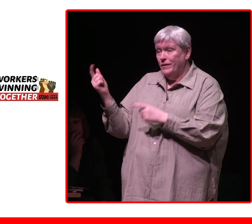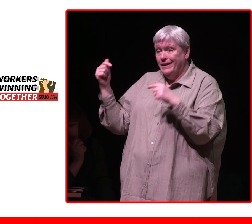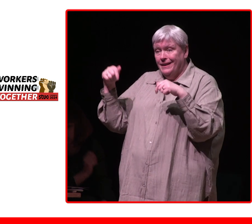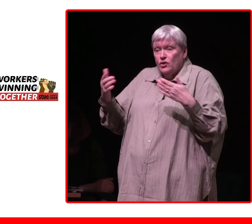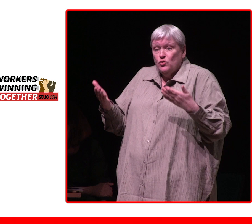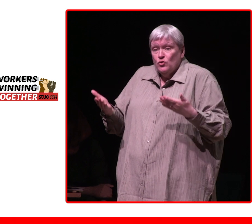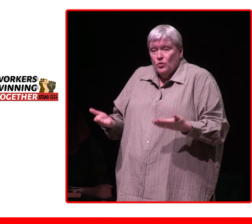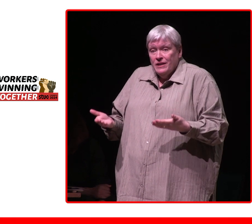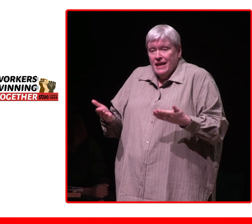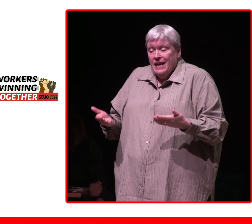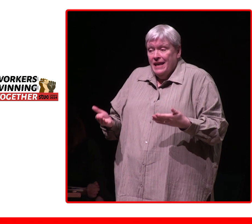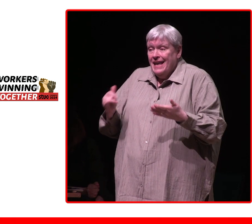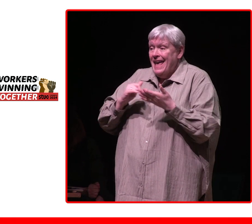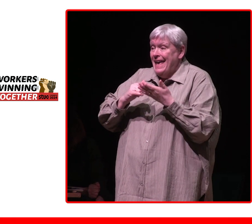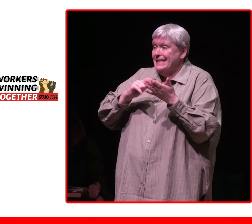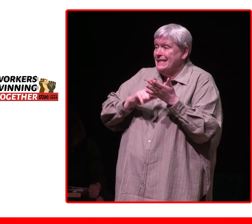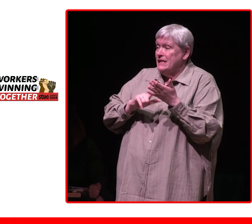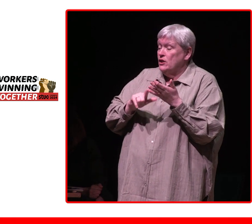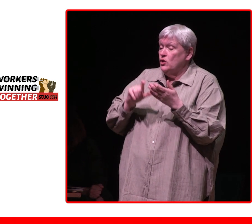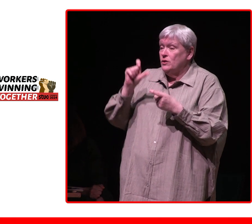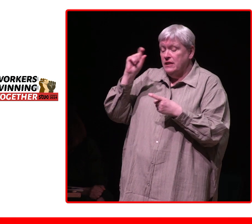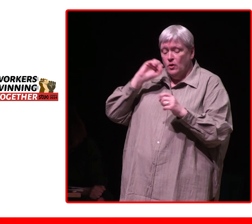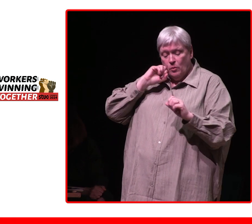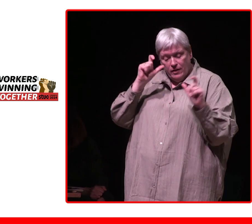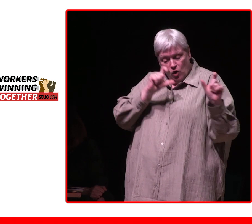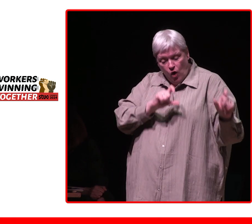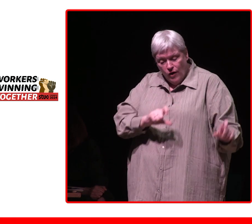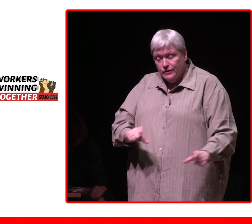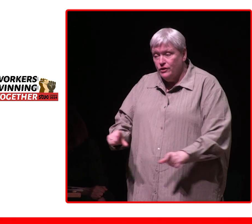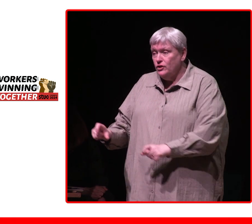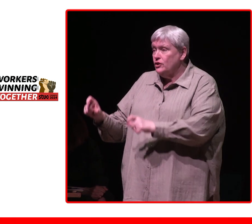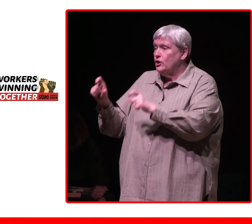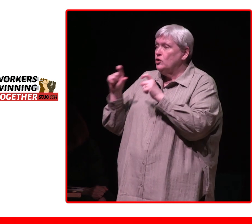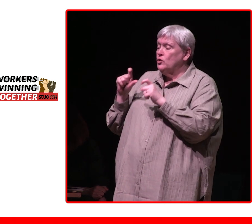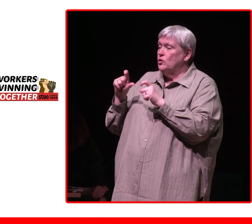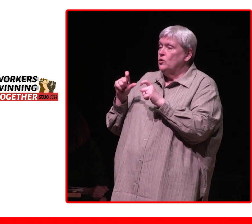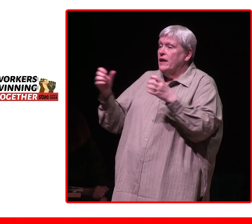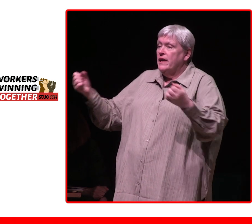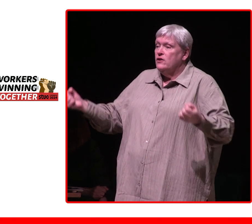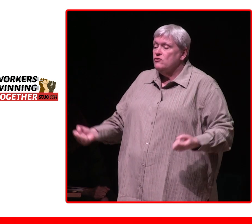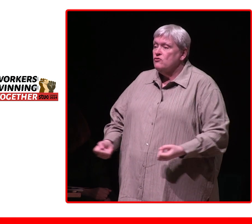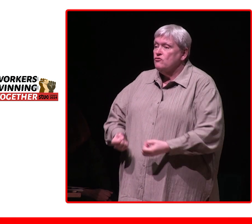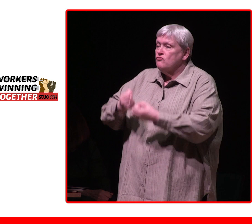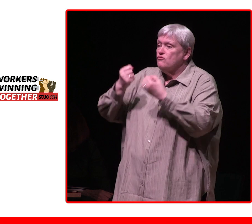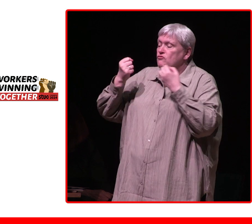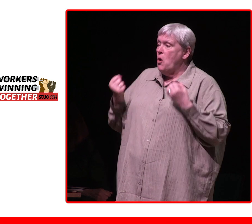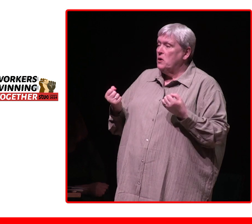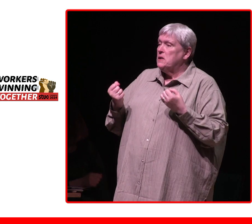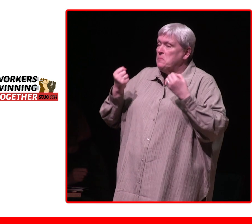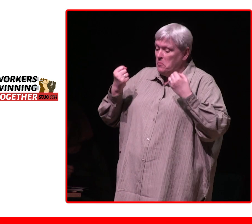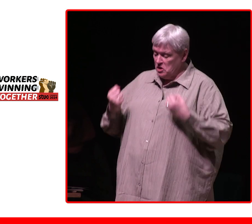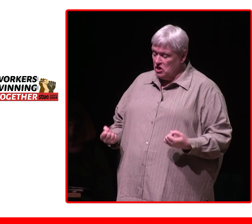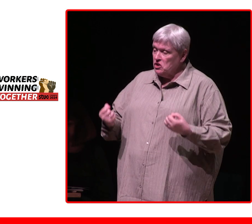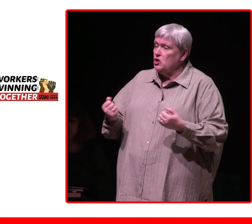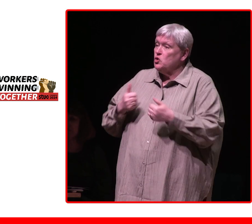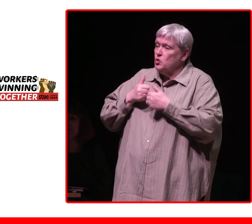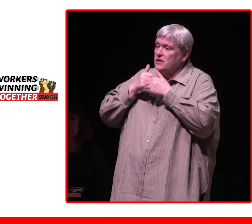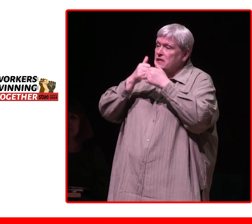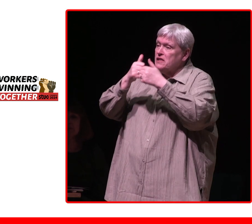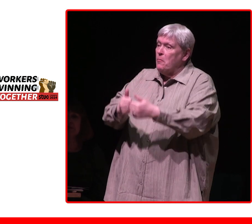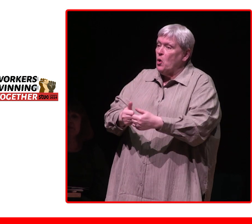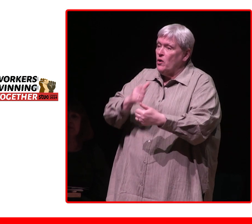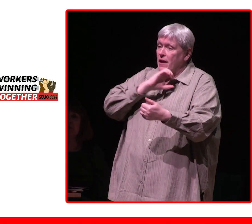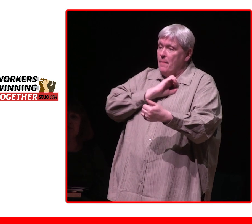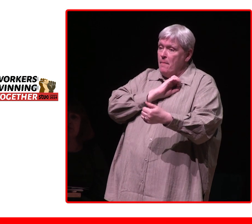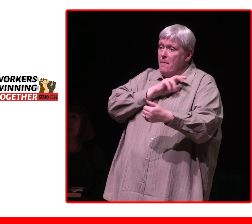today that the STUC will continue to take the strongest possible position to support the people of